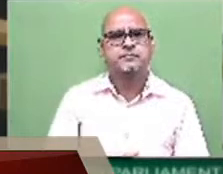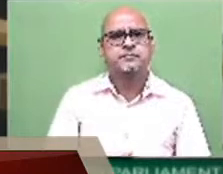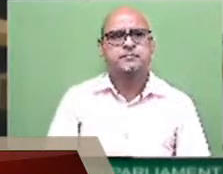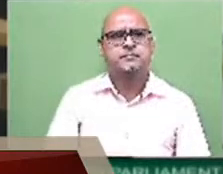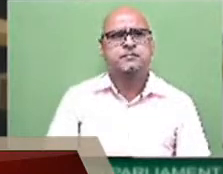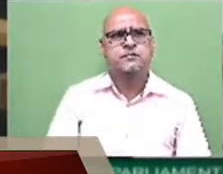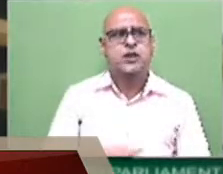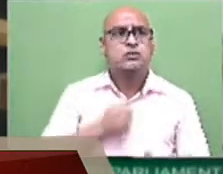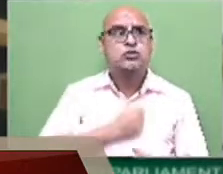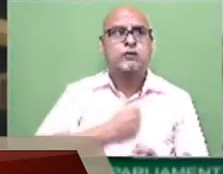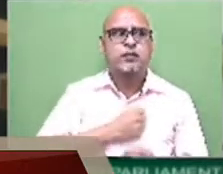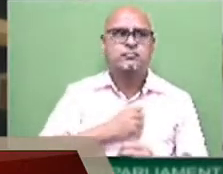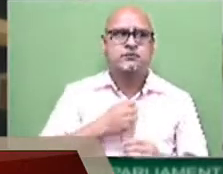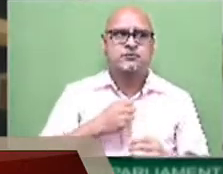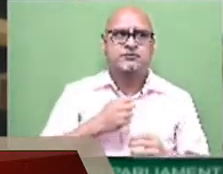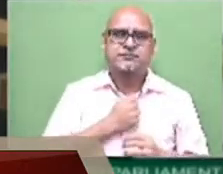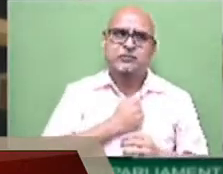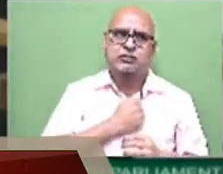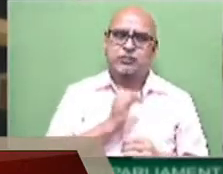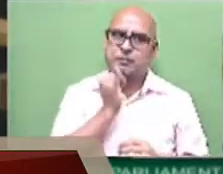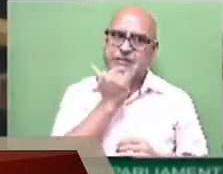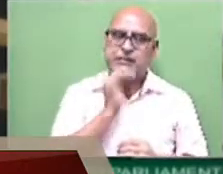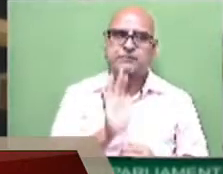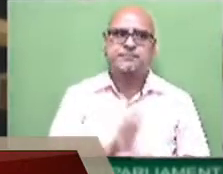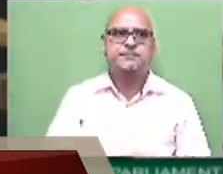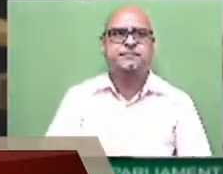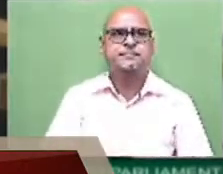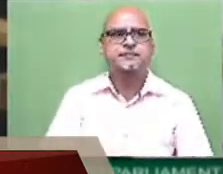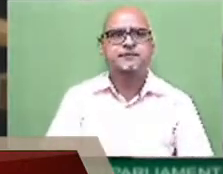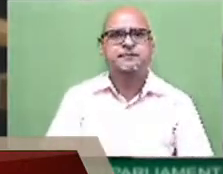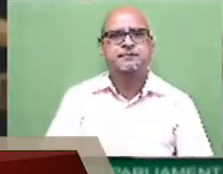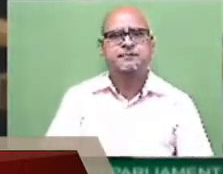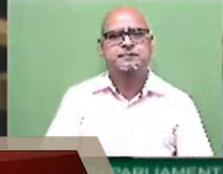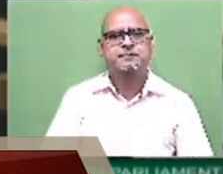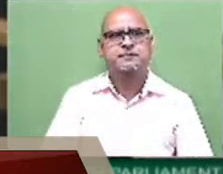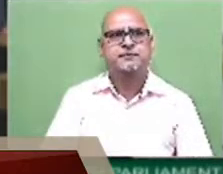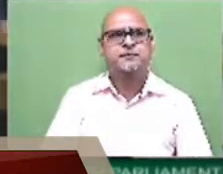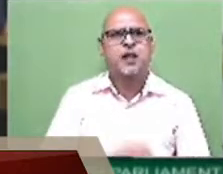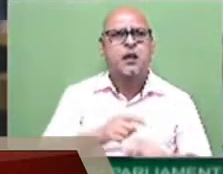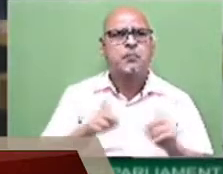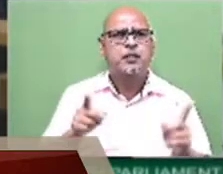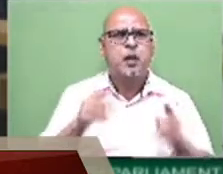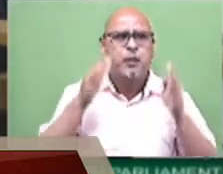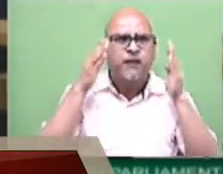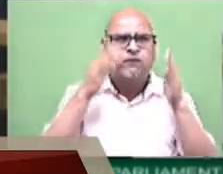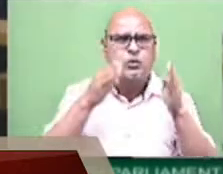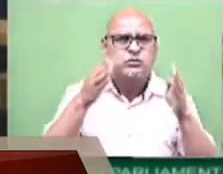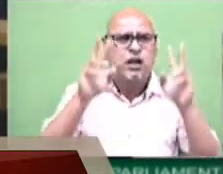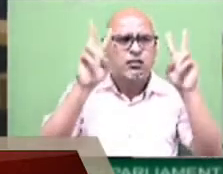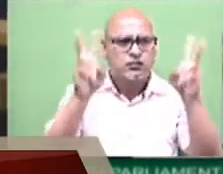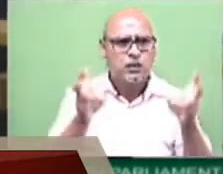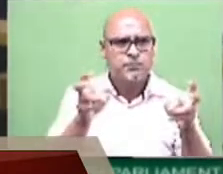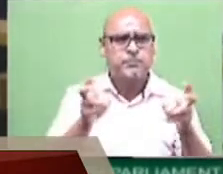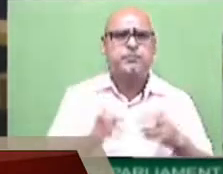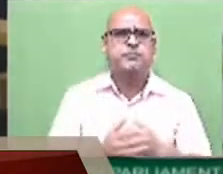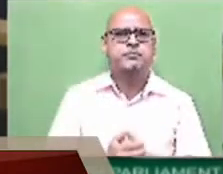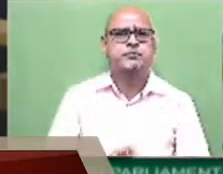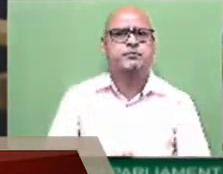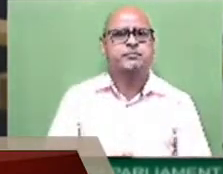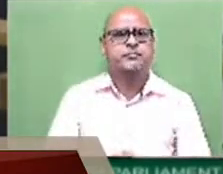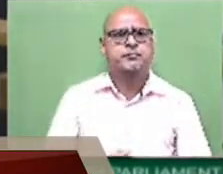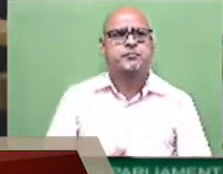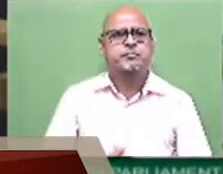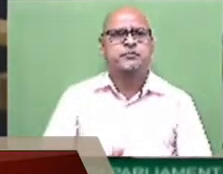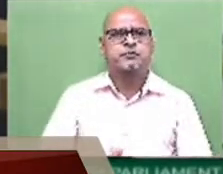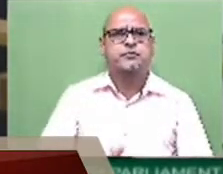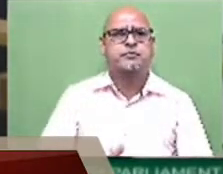When it comes to this issue with respect to this particular piece of legislation, we have to look at the efficacy and the efficiency. We